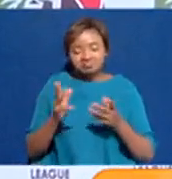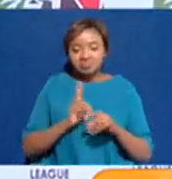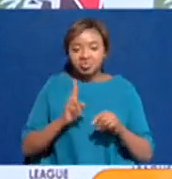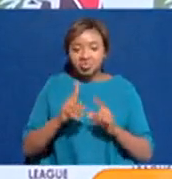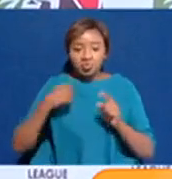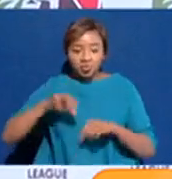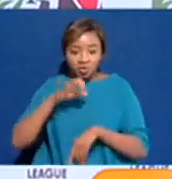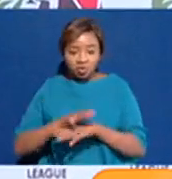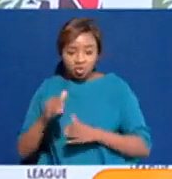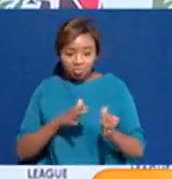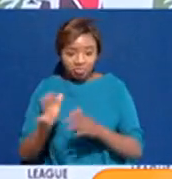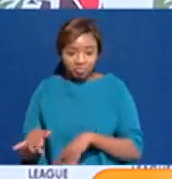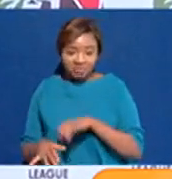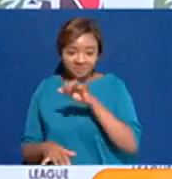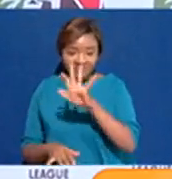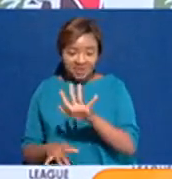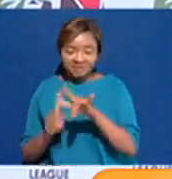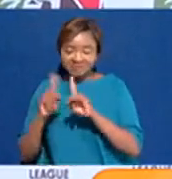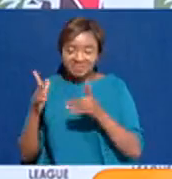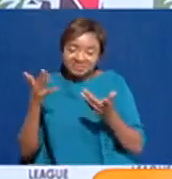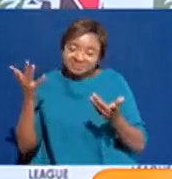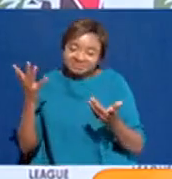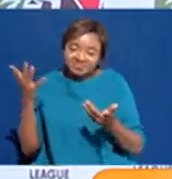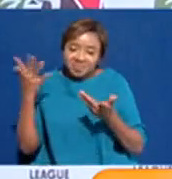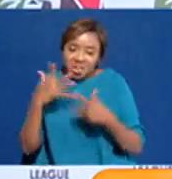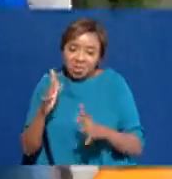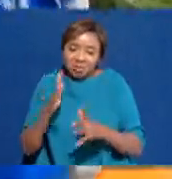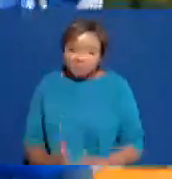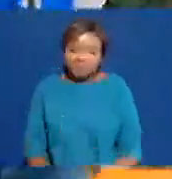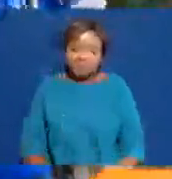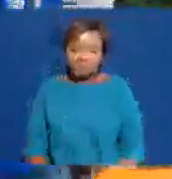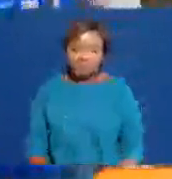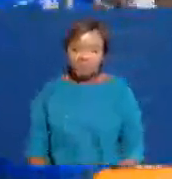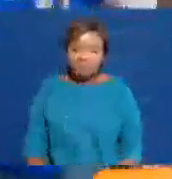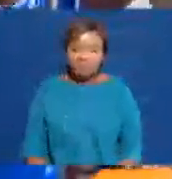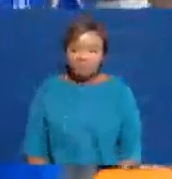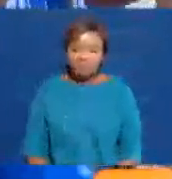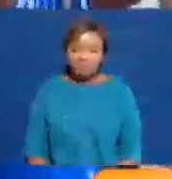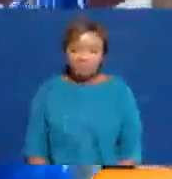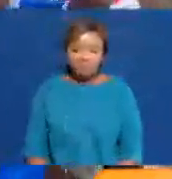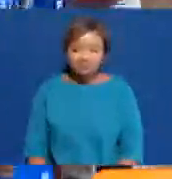zaidi ya 5 ambazo tungefunga tu na tushinde mechi.